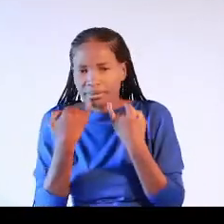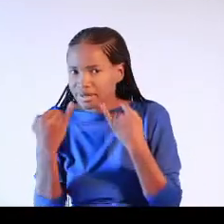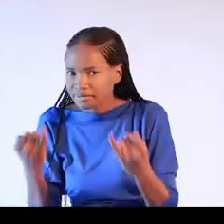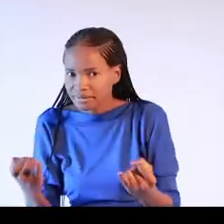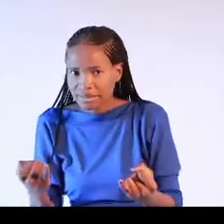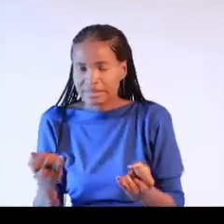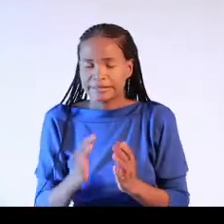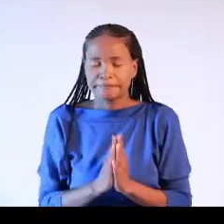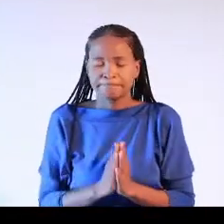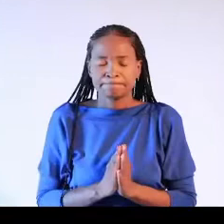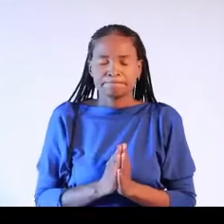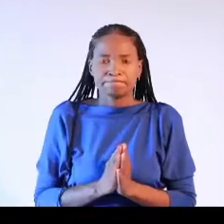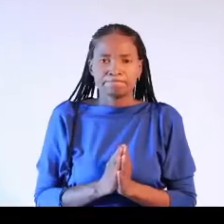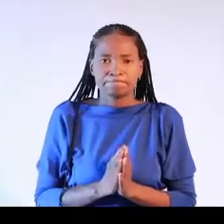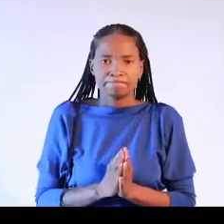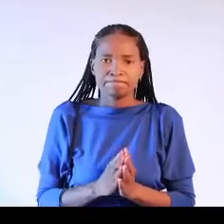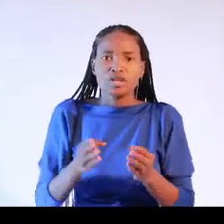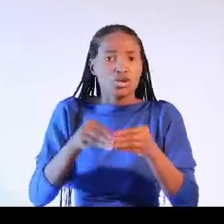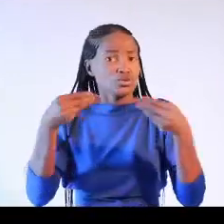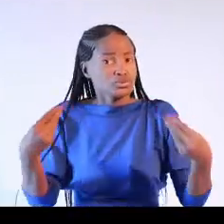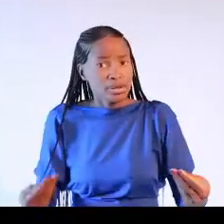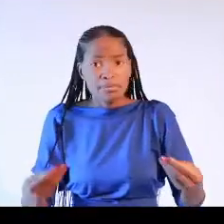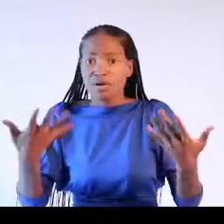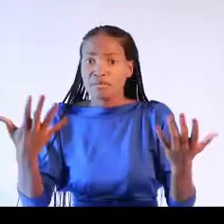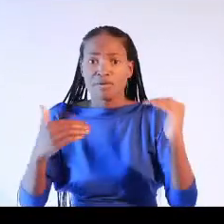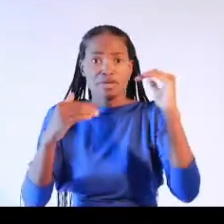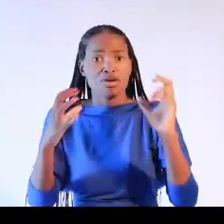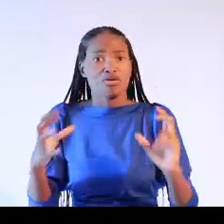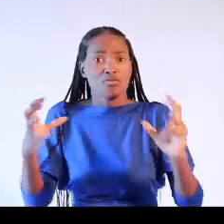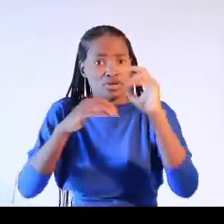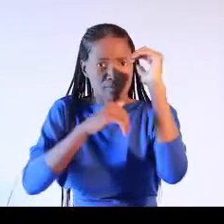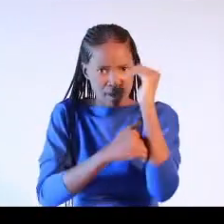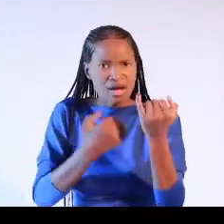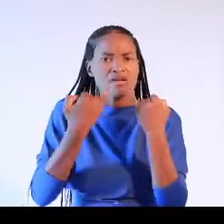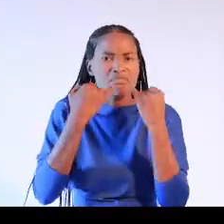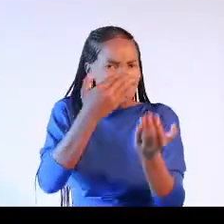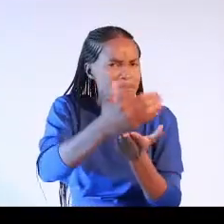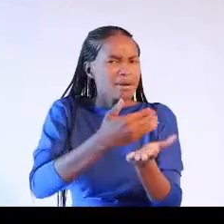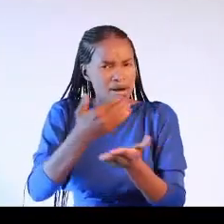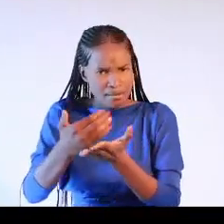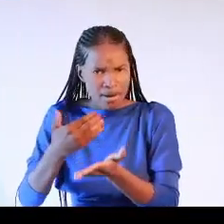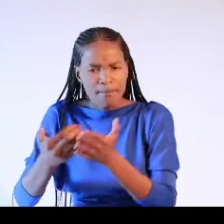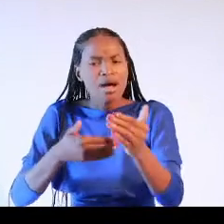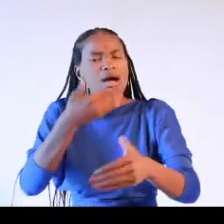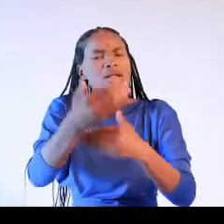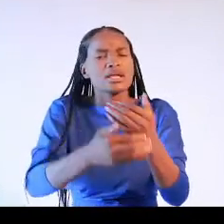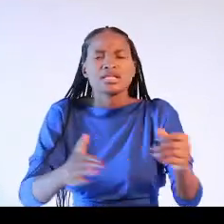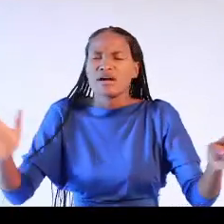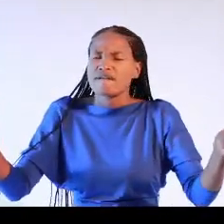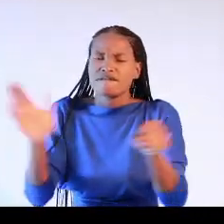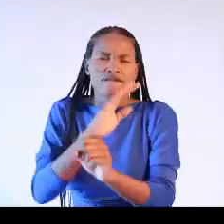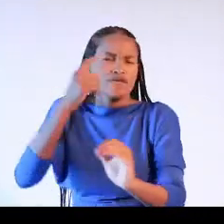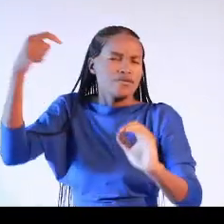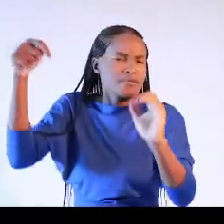the newspaper or even the community council, you get a complete and